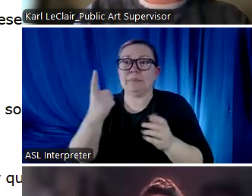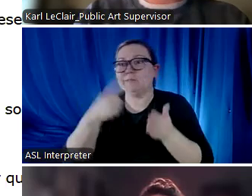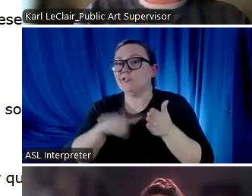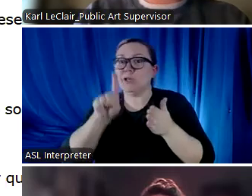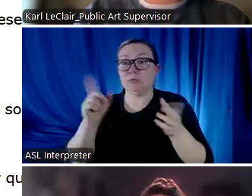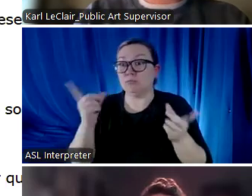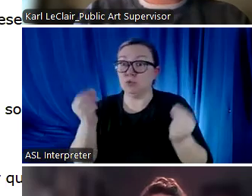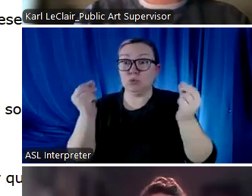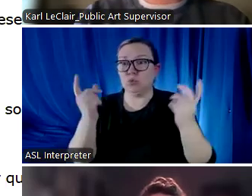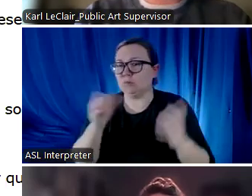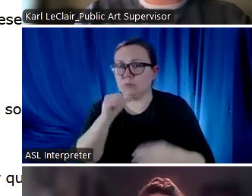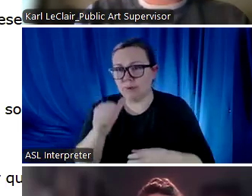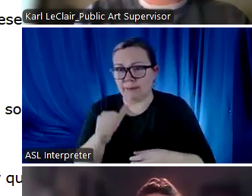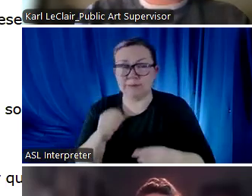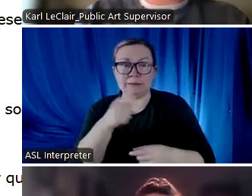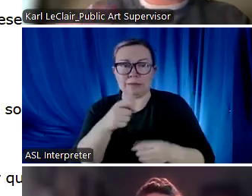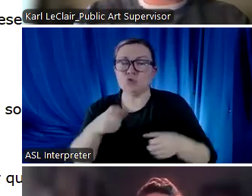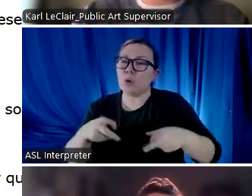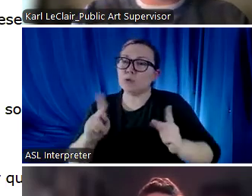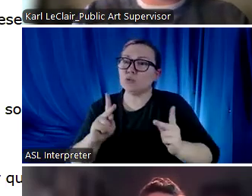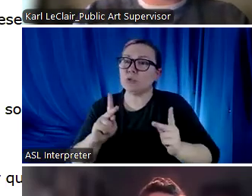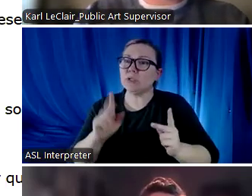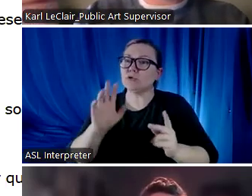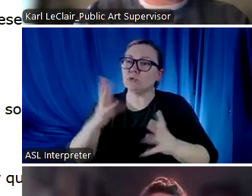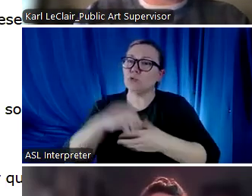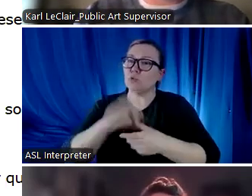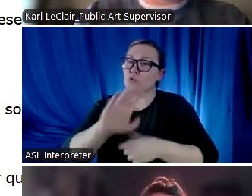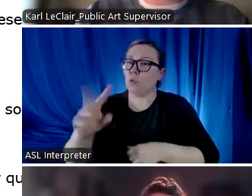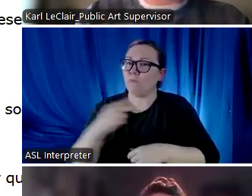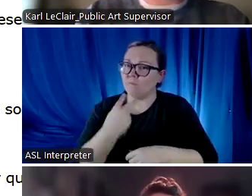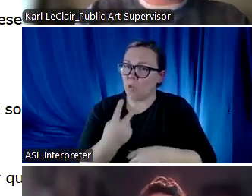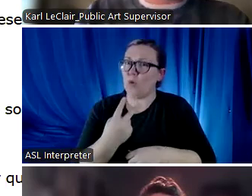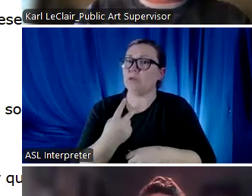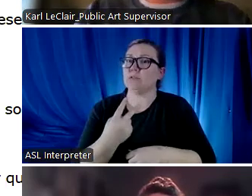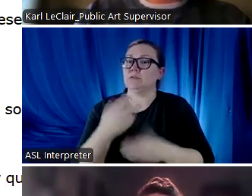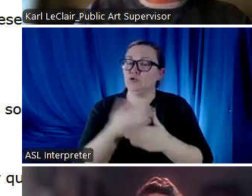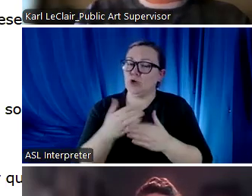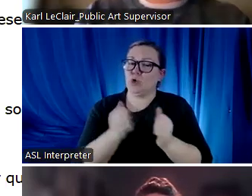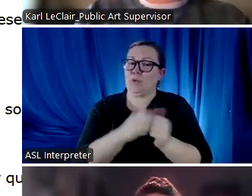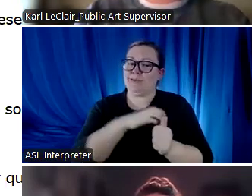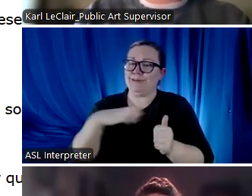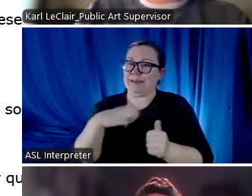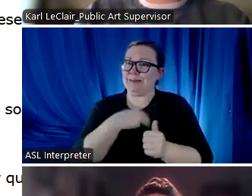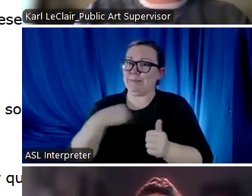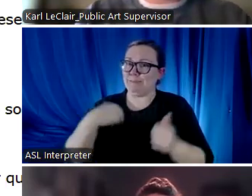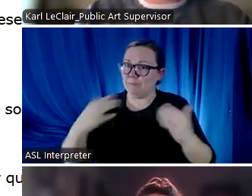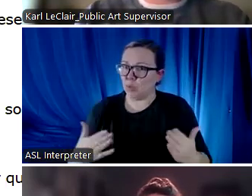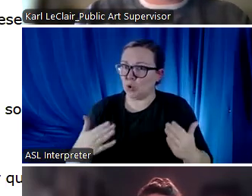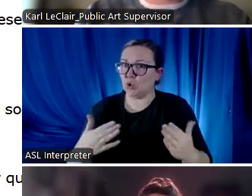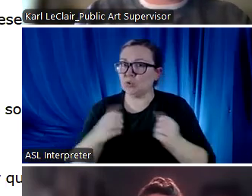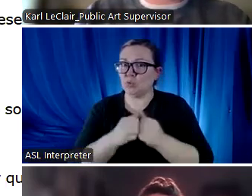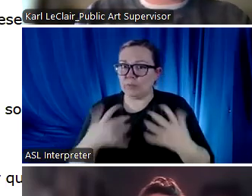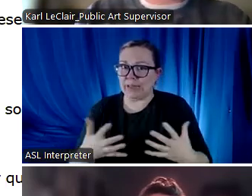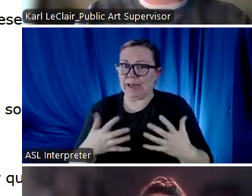And this is your opportunity as an artist to bring your voice into the room with those committee members. Without having the opportunity to